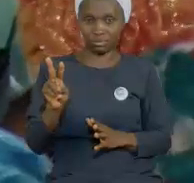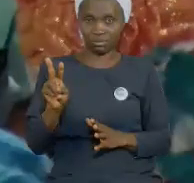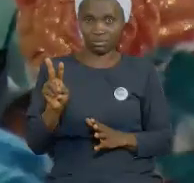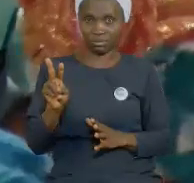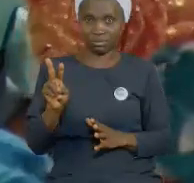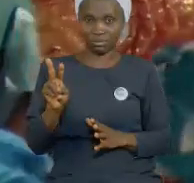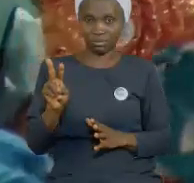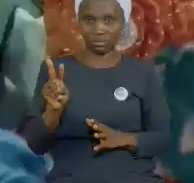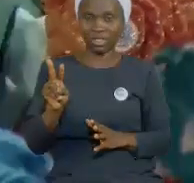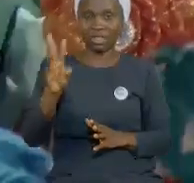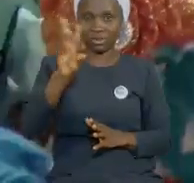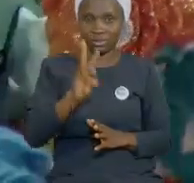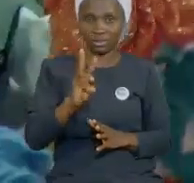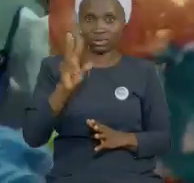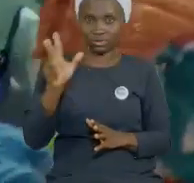+234 91 54 44 92 63.